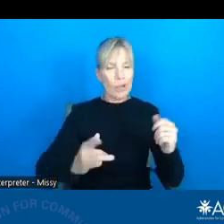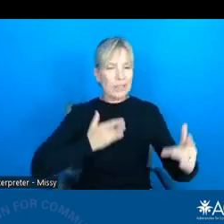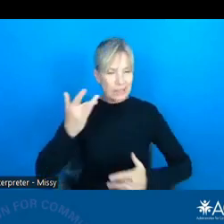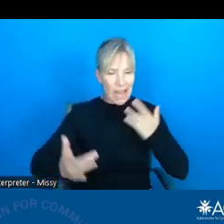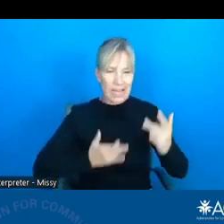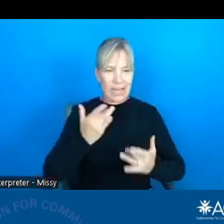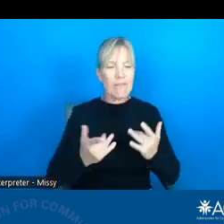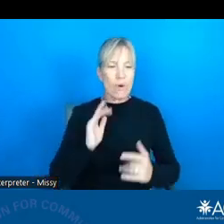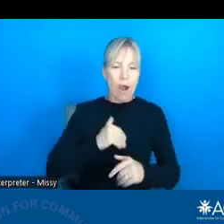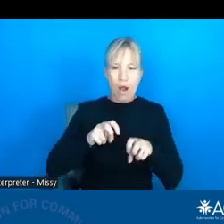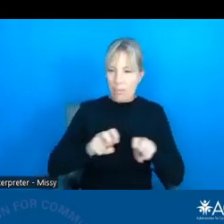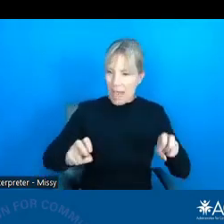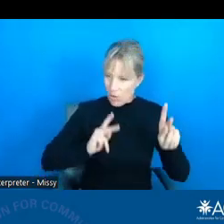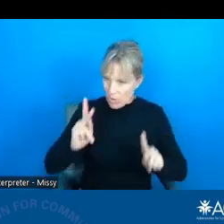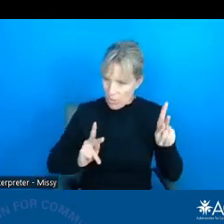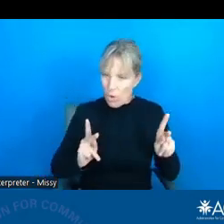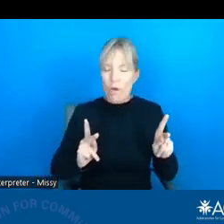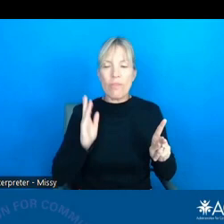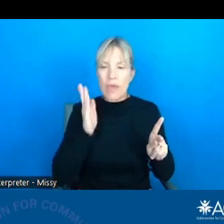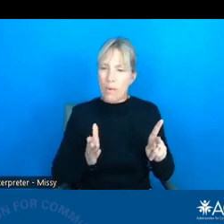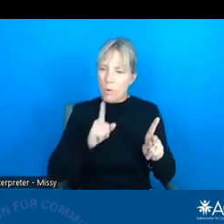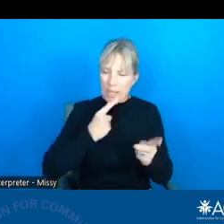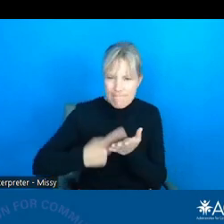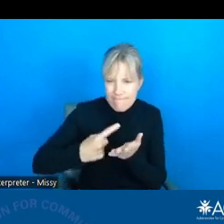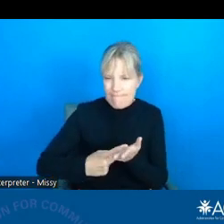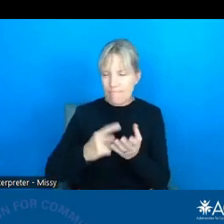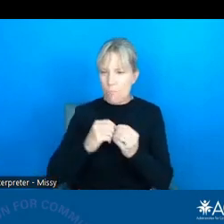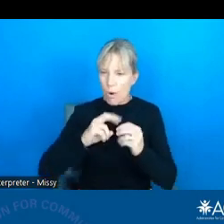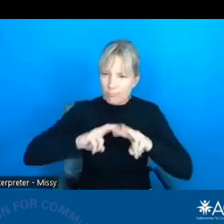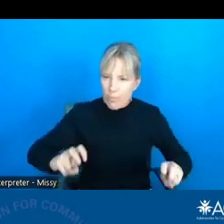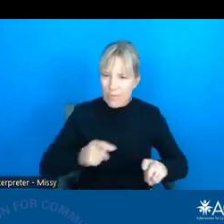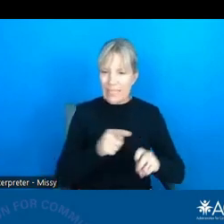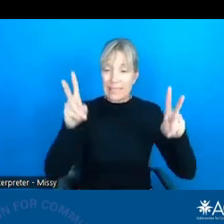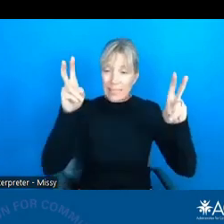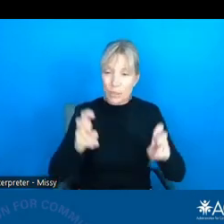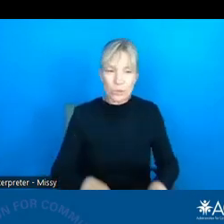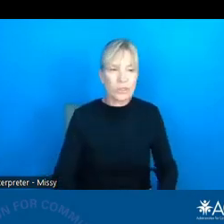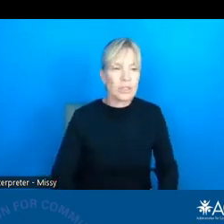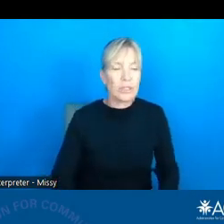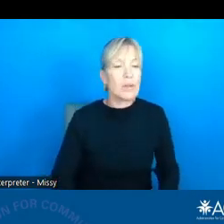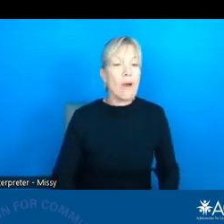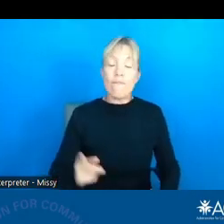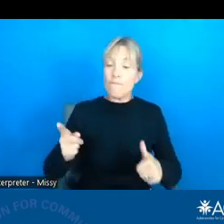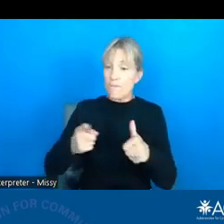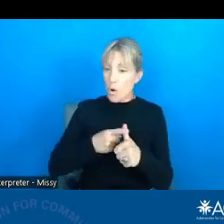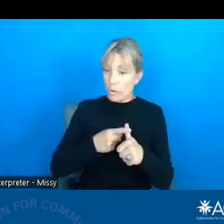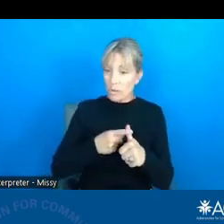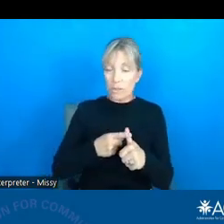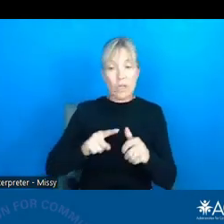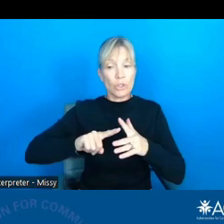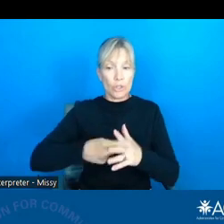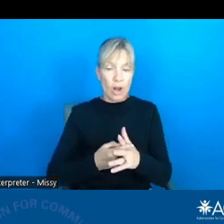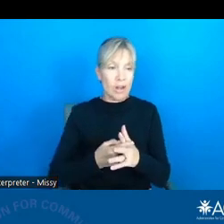excited for our panel today who's going to dig in to more of these issues. Let me start. And